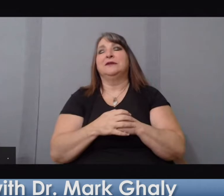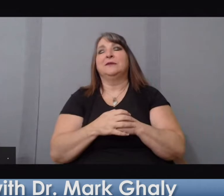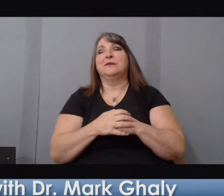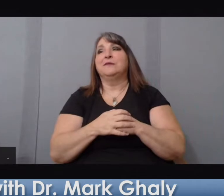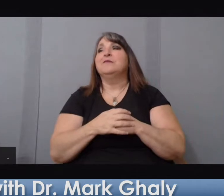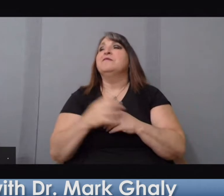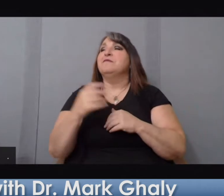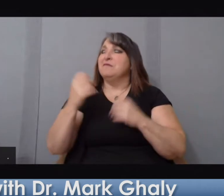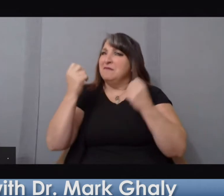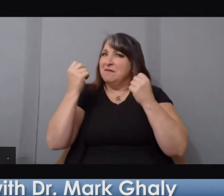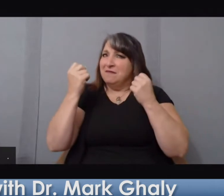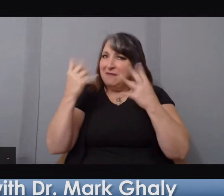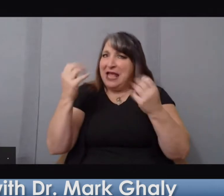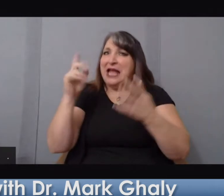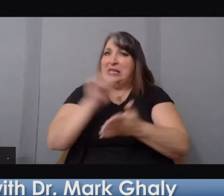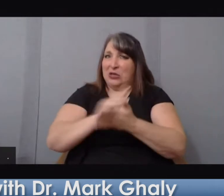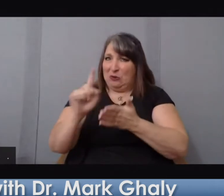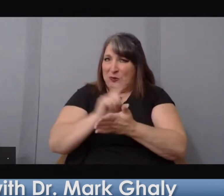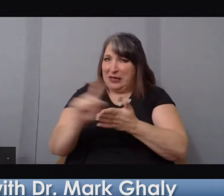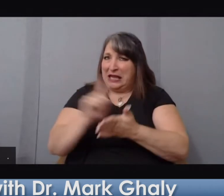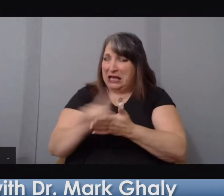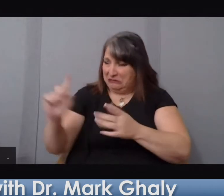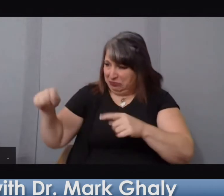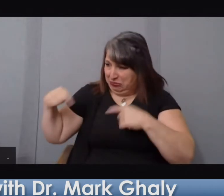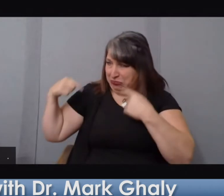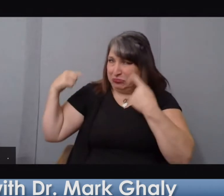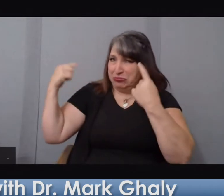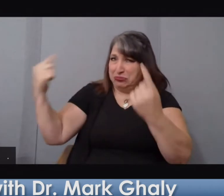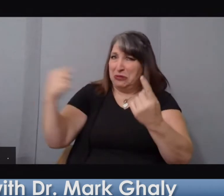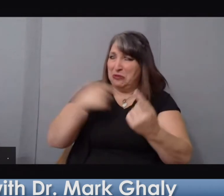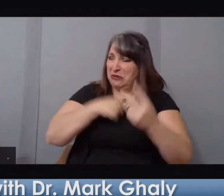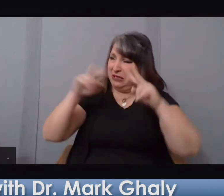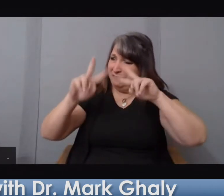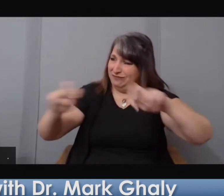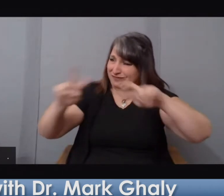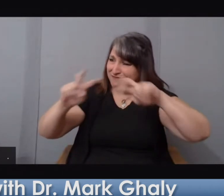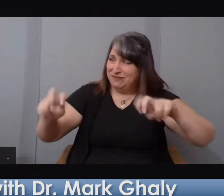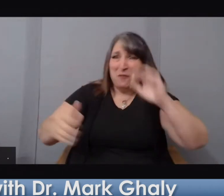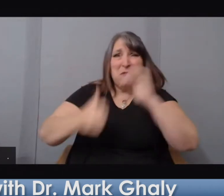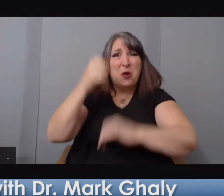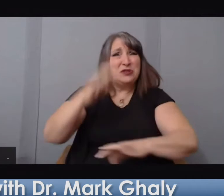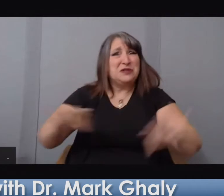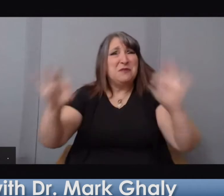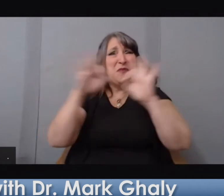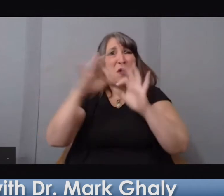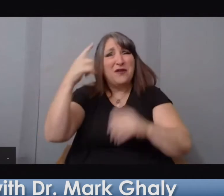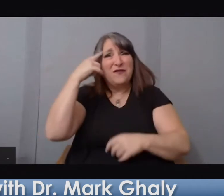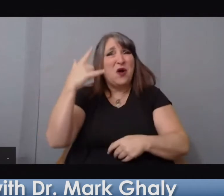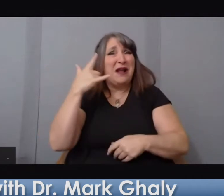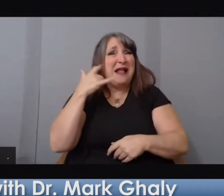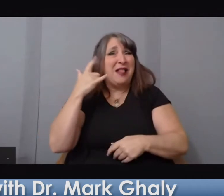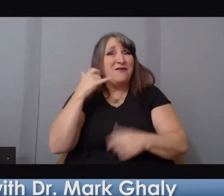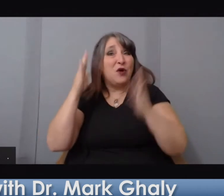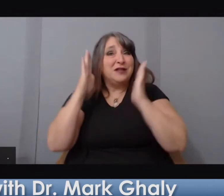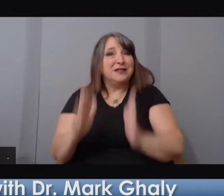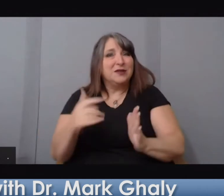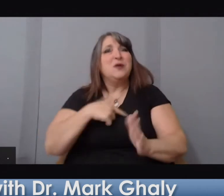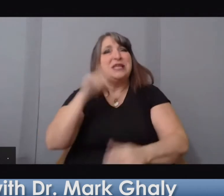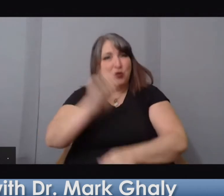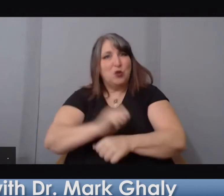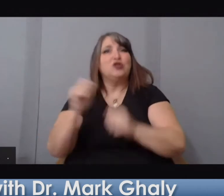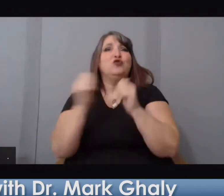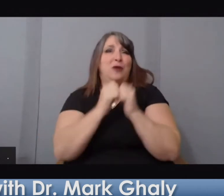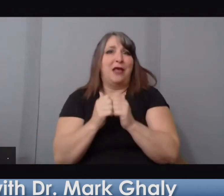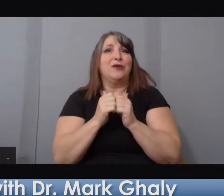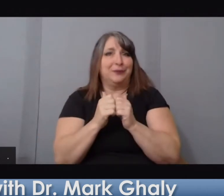that the most important asset we have with Californians is working along with Californians,